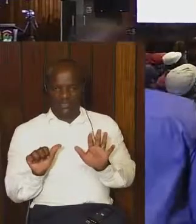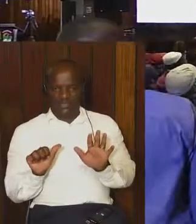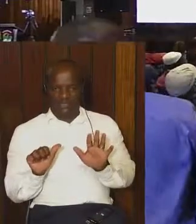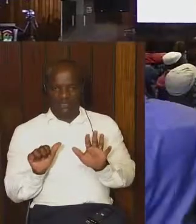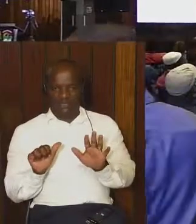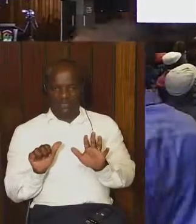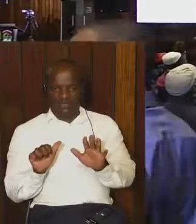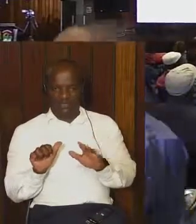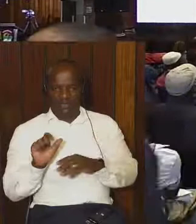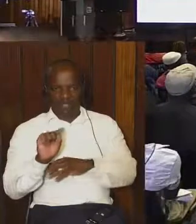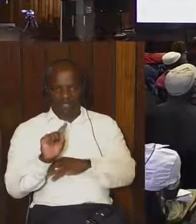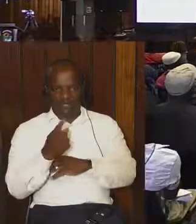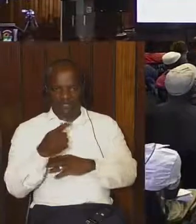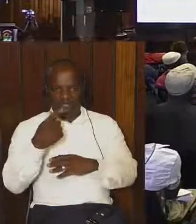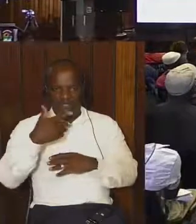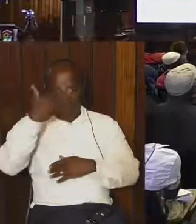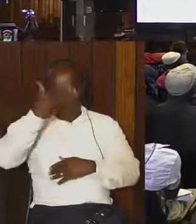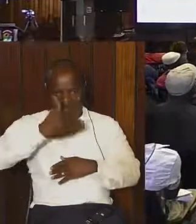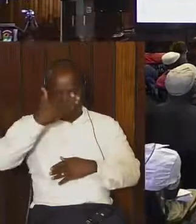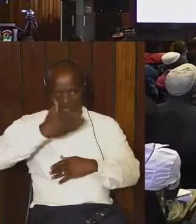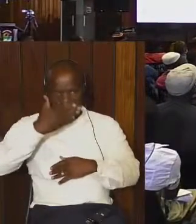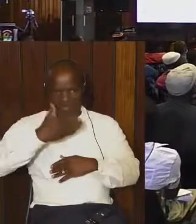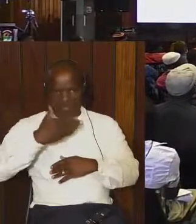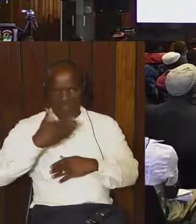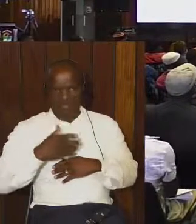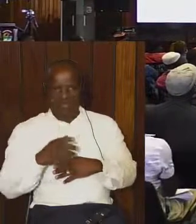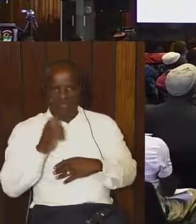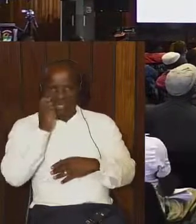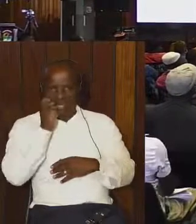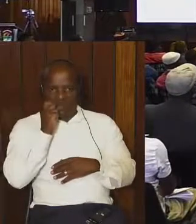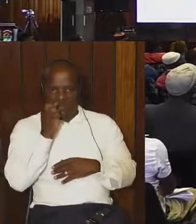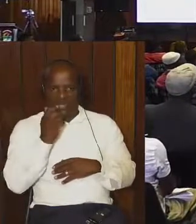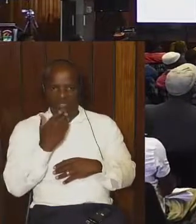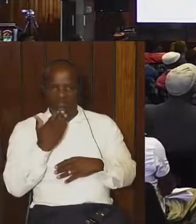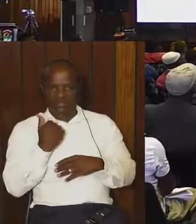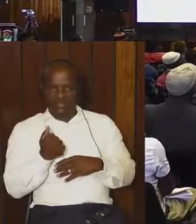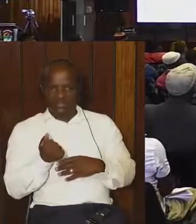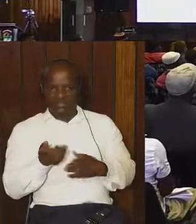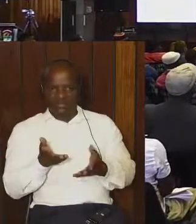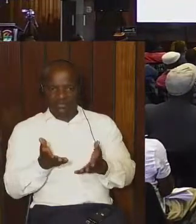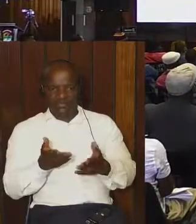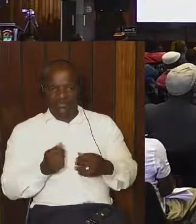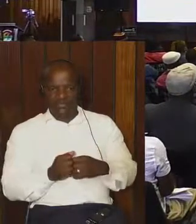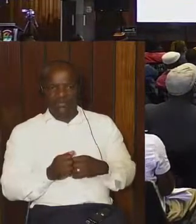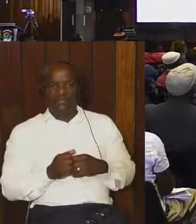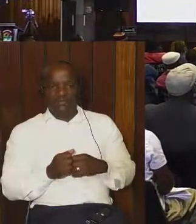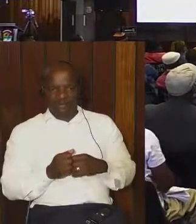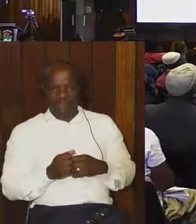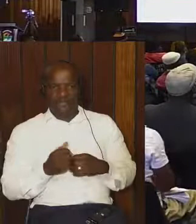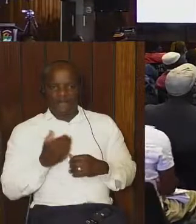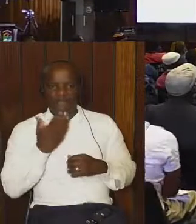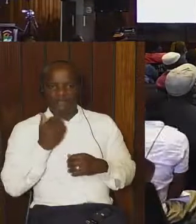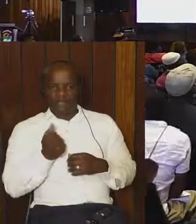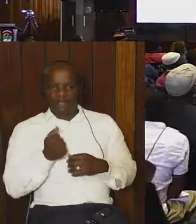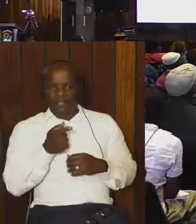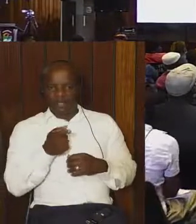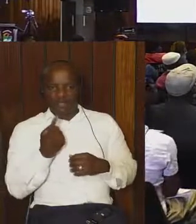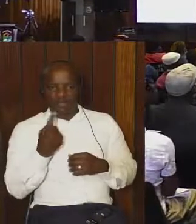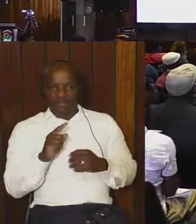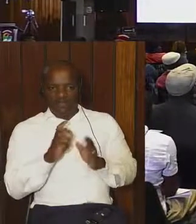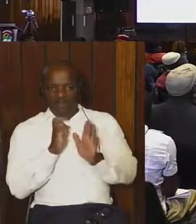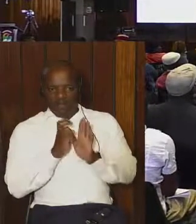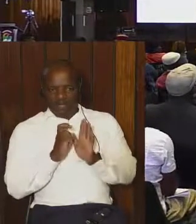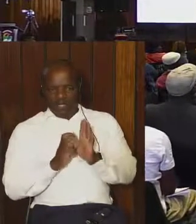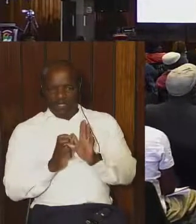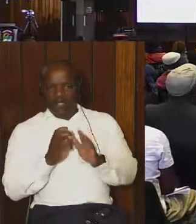We start here in front. Gentleman right here in front. Just for the records, if you can